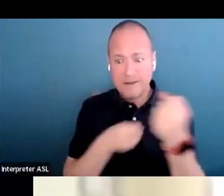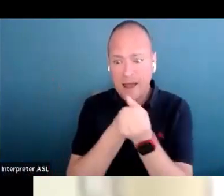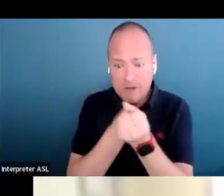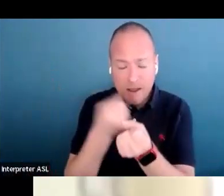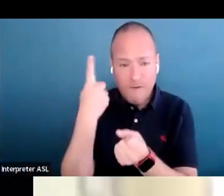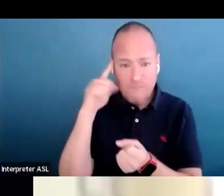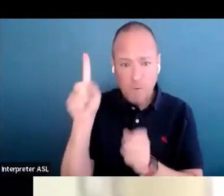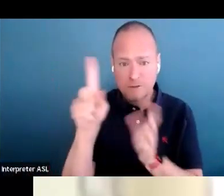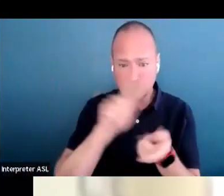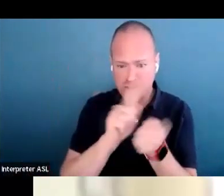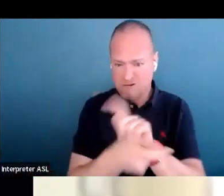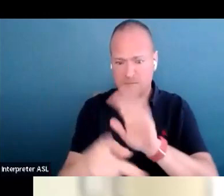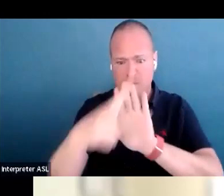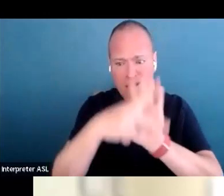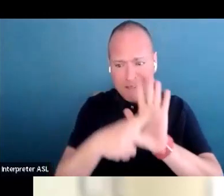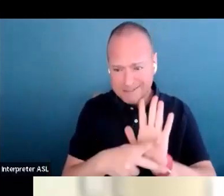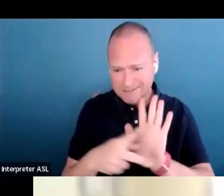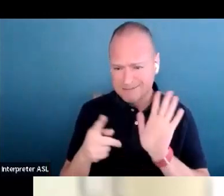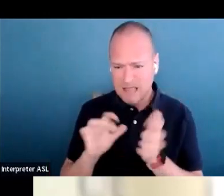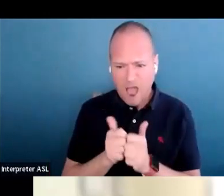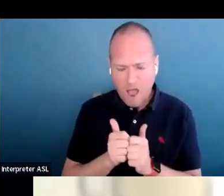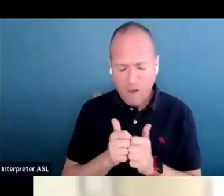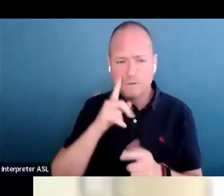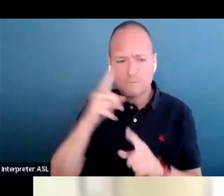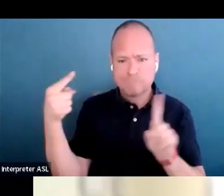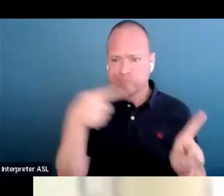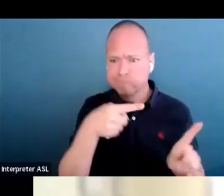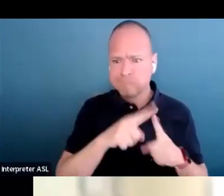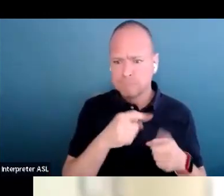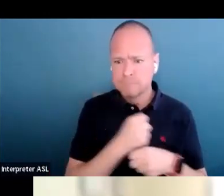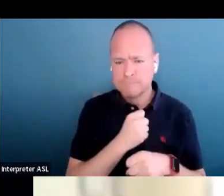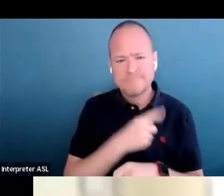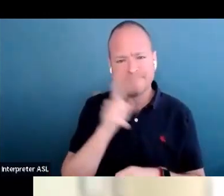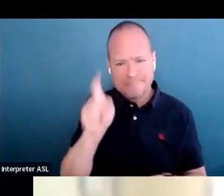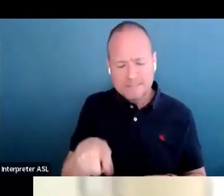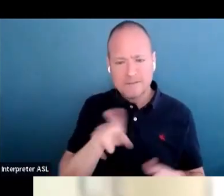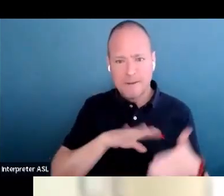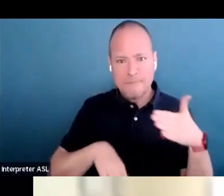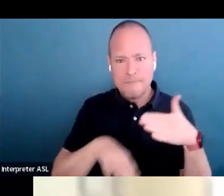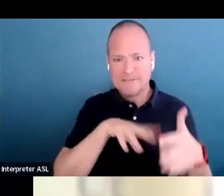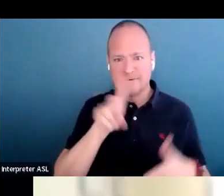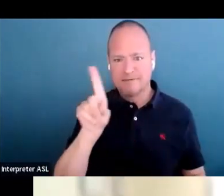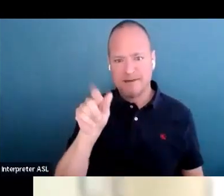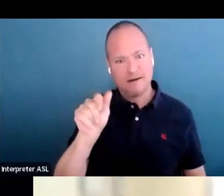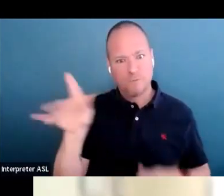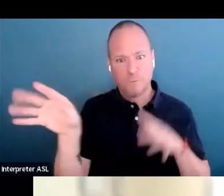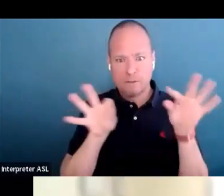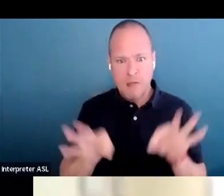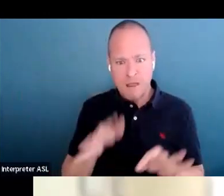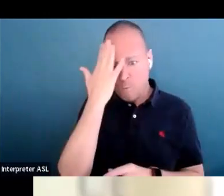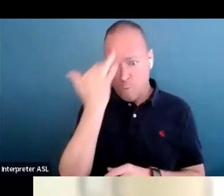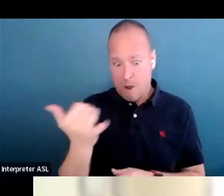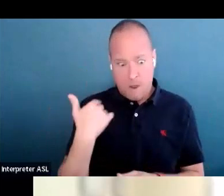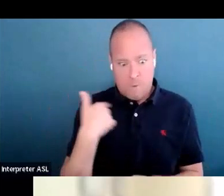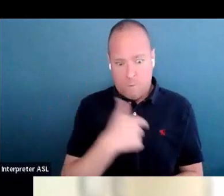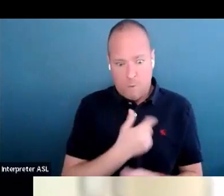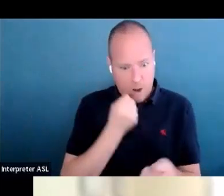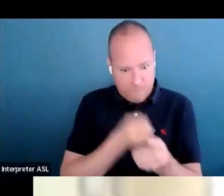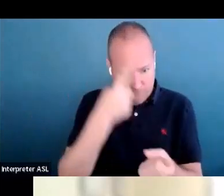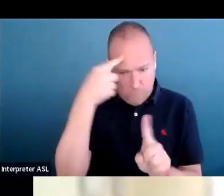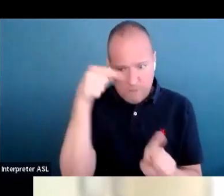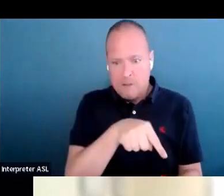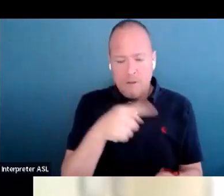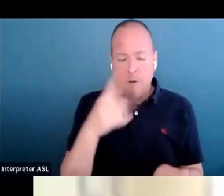policy change, we would need to be able to point to statistics, basic data to explain why what we were advocating for was